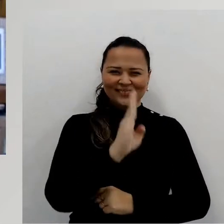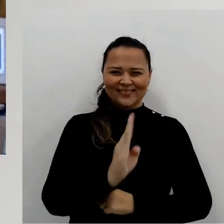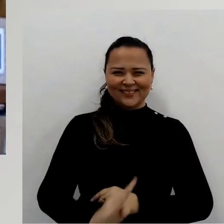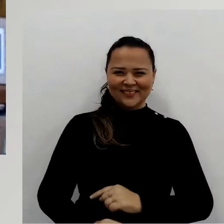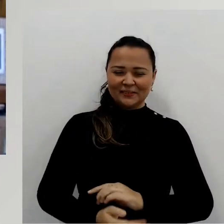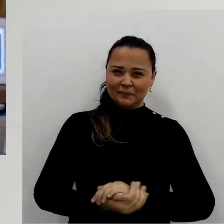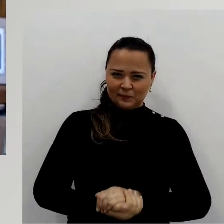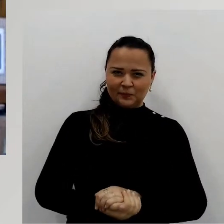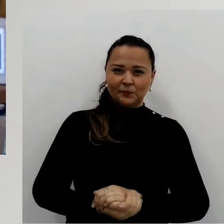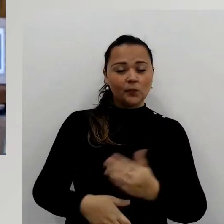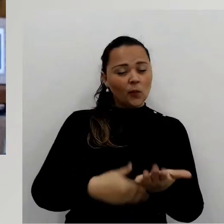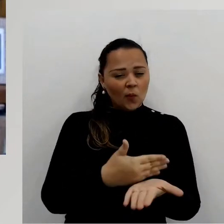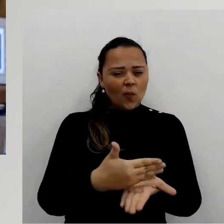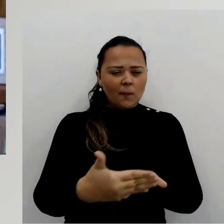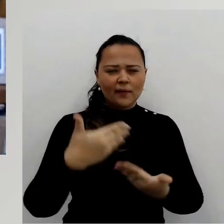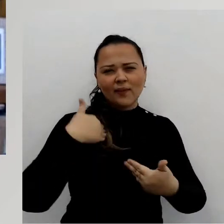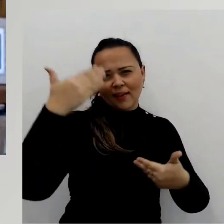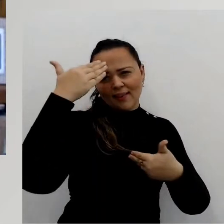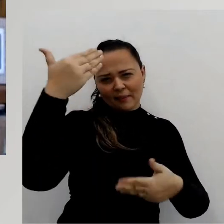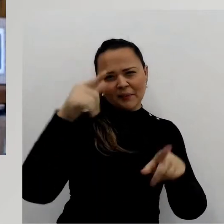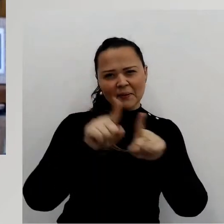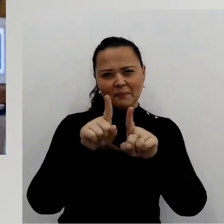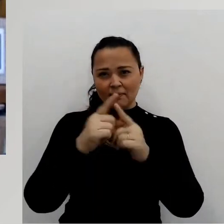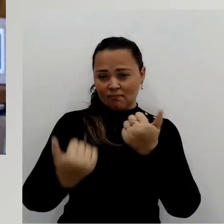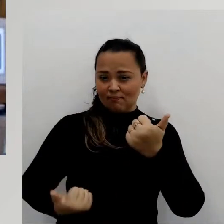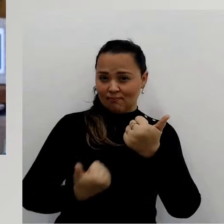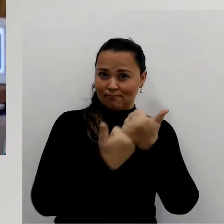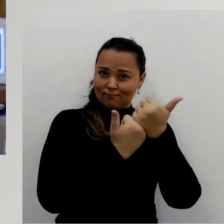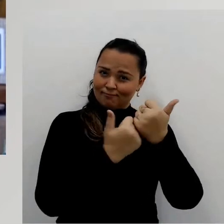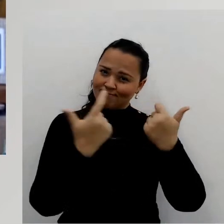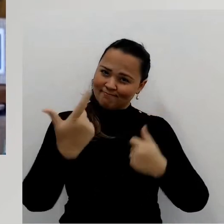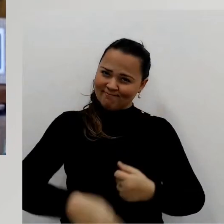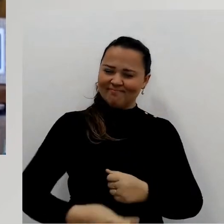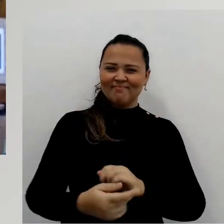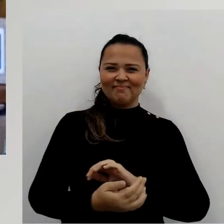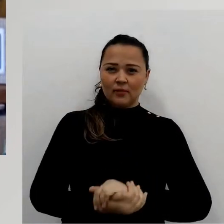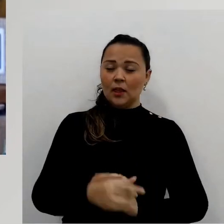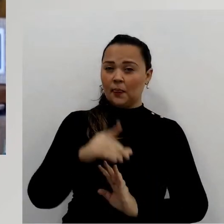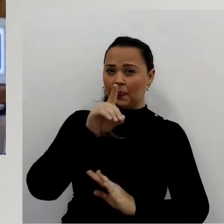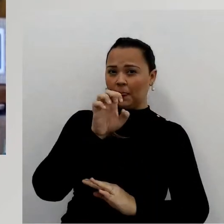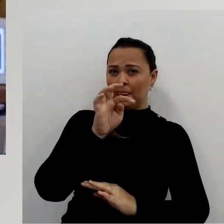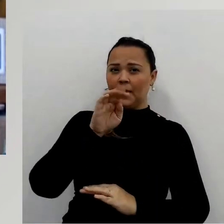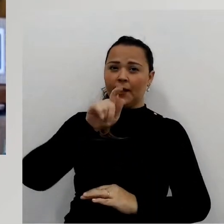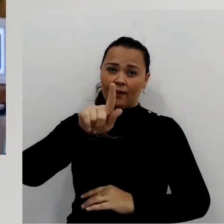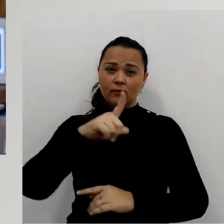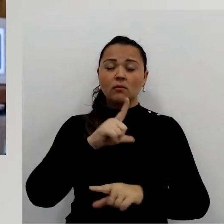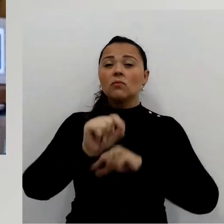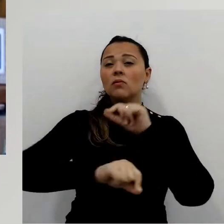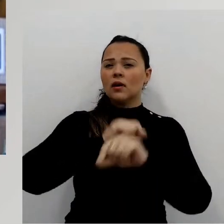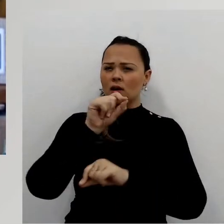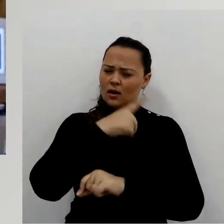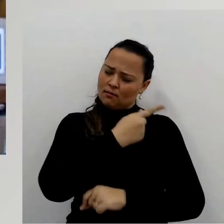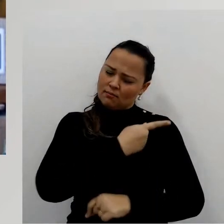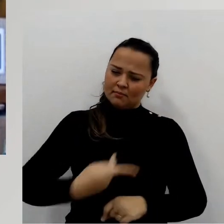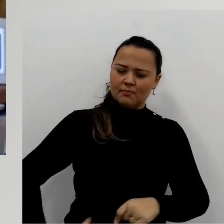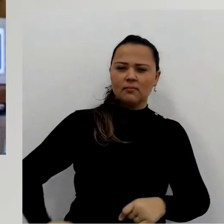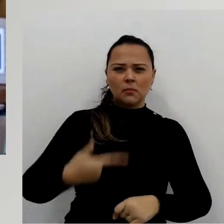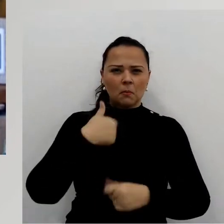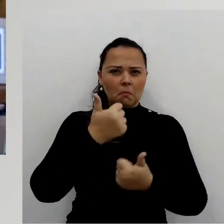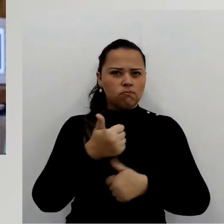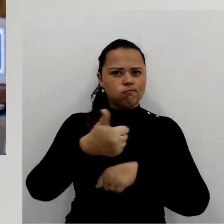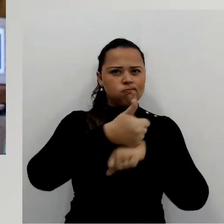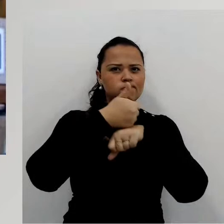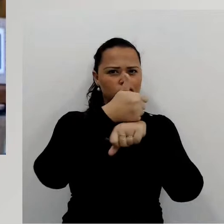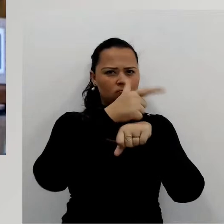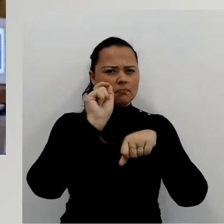industry. I would like to start thanking the ABIGRAF for the support on the behalf